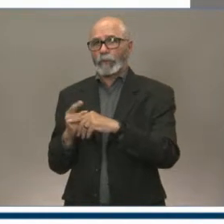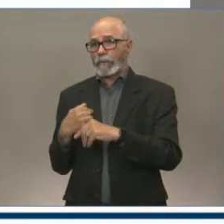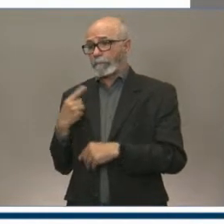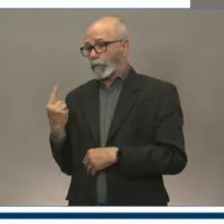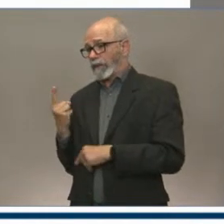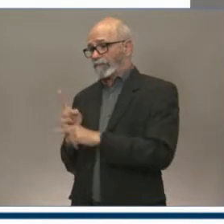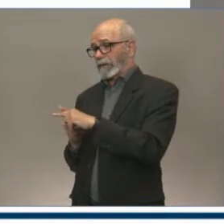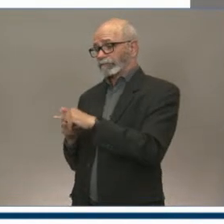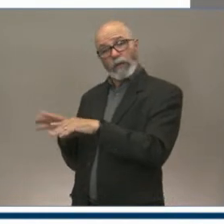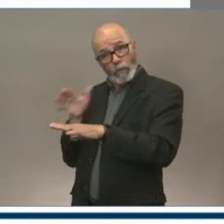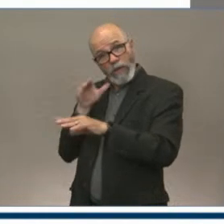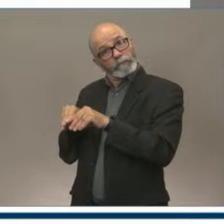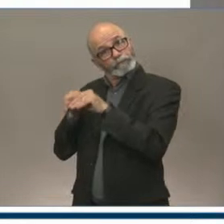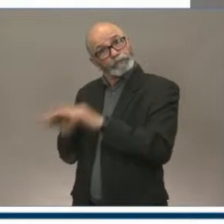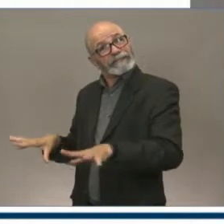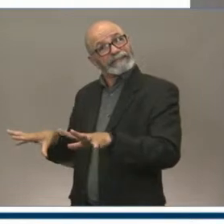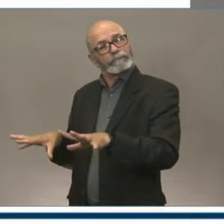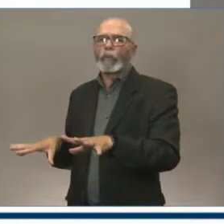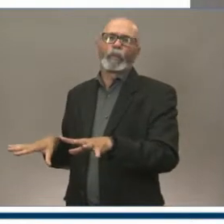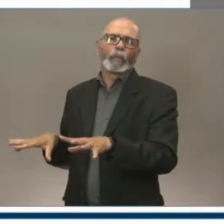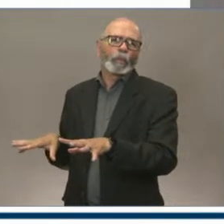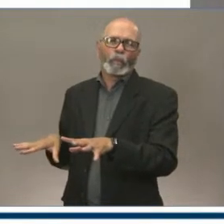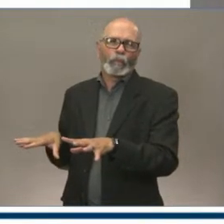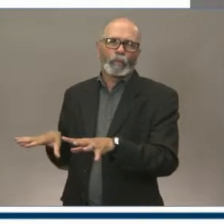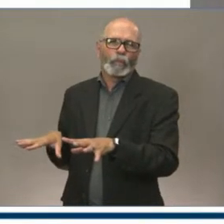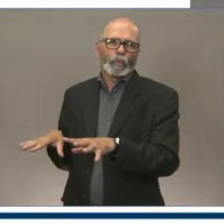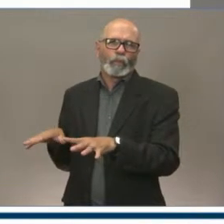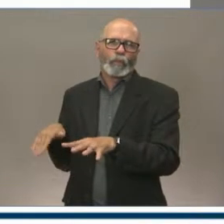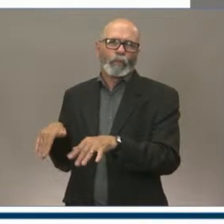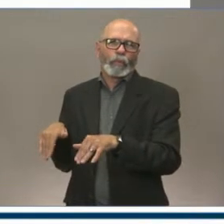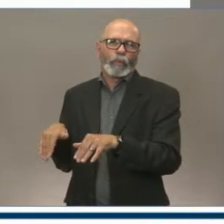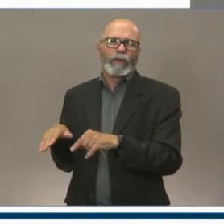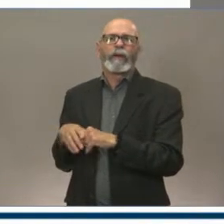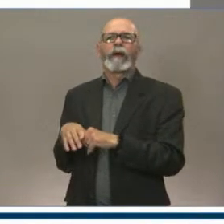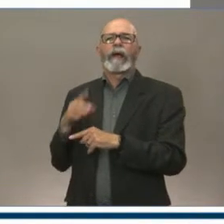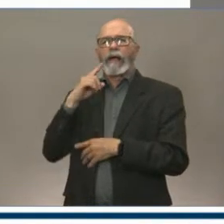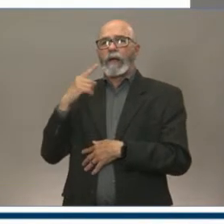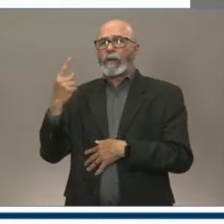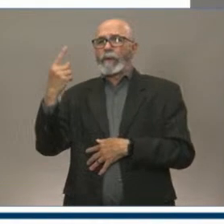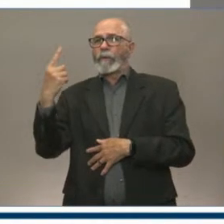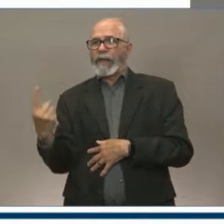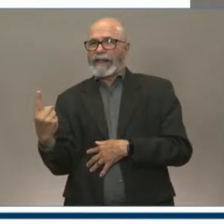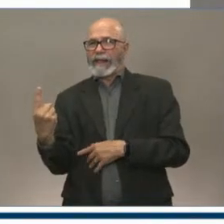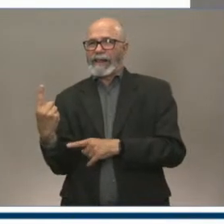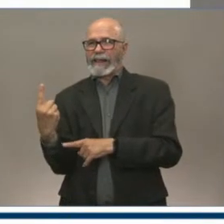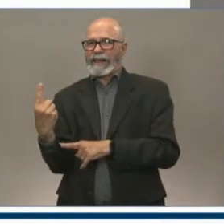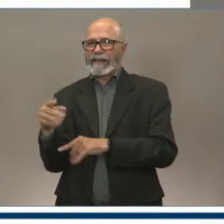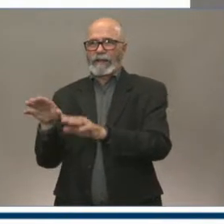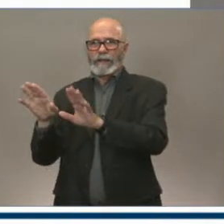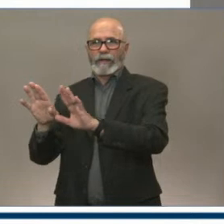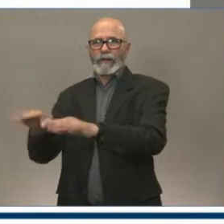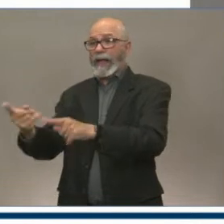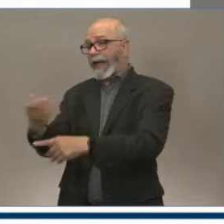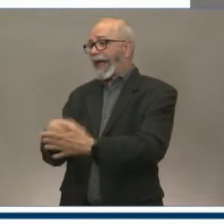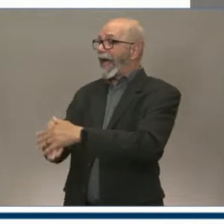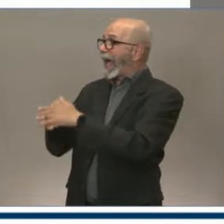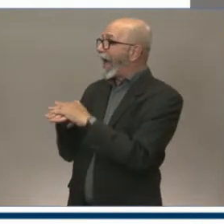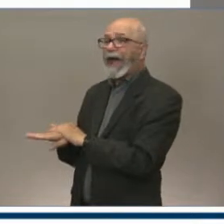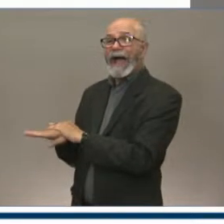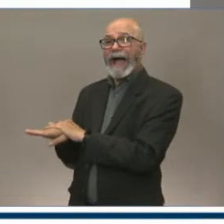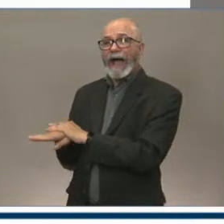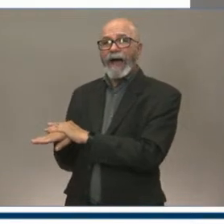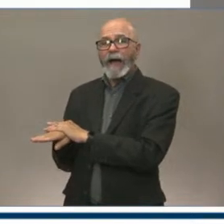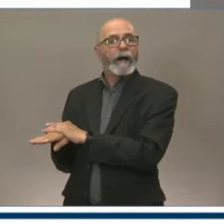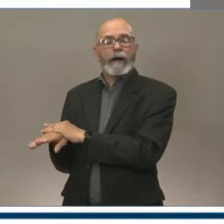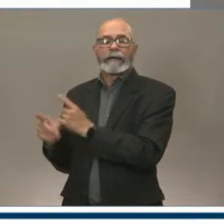staff or young children coming in from being exposed in the community. I'm aware, and I don't have all the details, but from